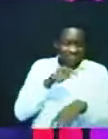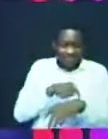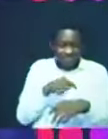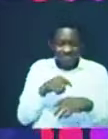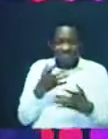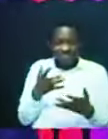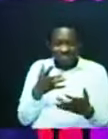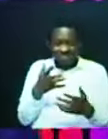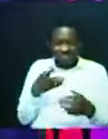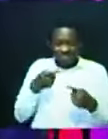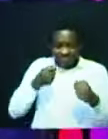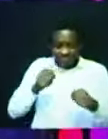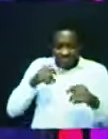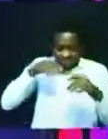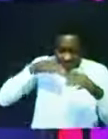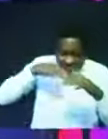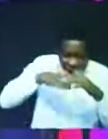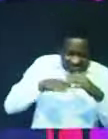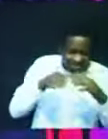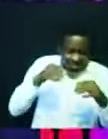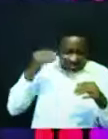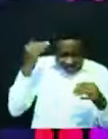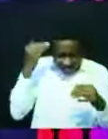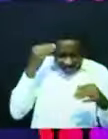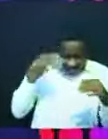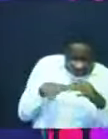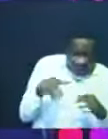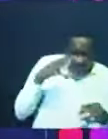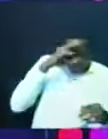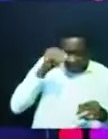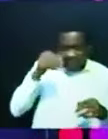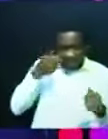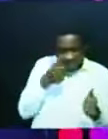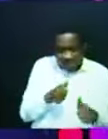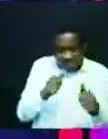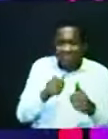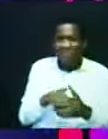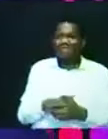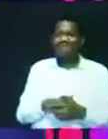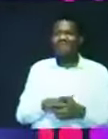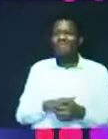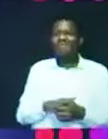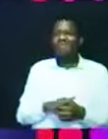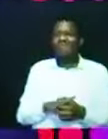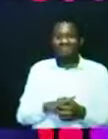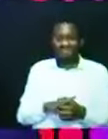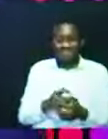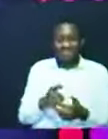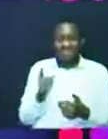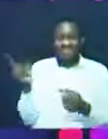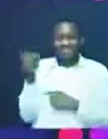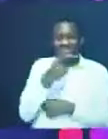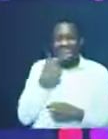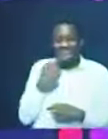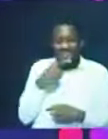a surface. Oh, what is this old man doing? And the boy will follow him. Then one day he said, Akwa, we ordered the sofa.